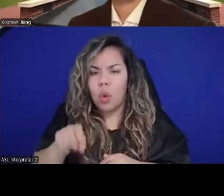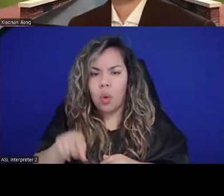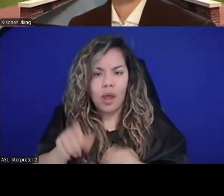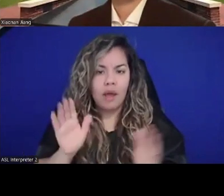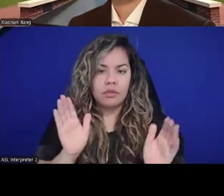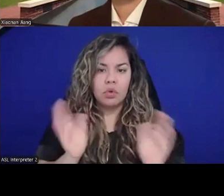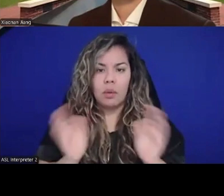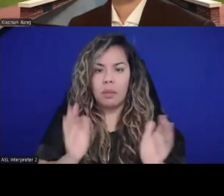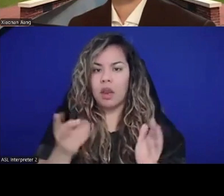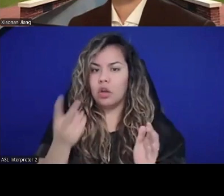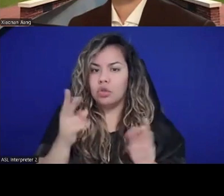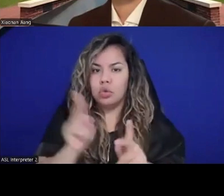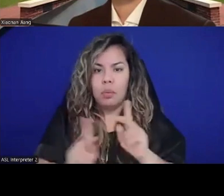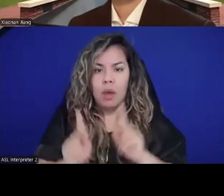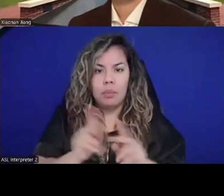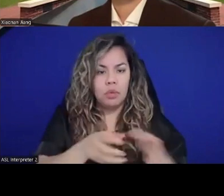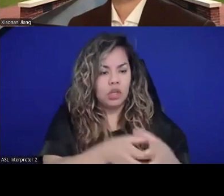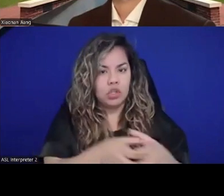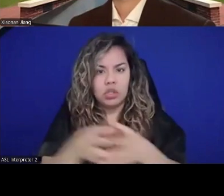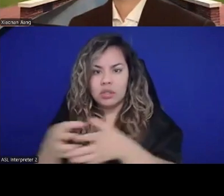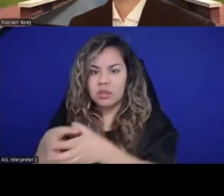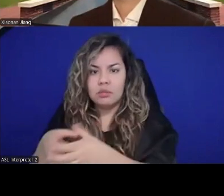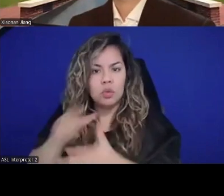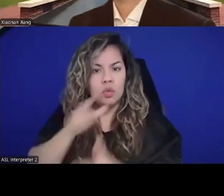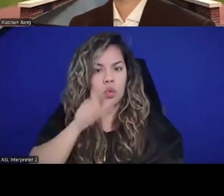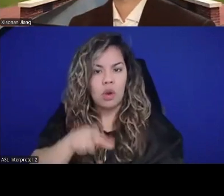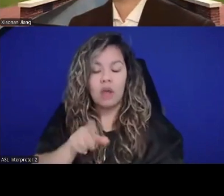So what you really need is to